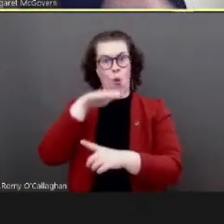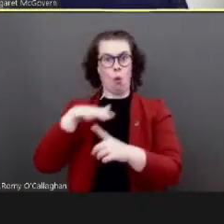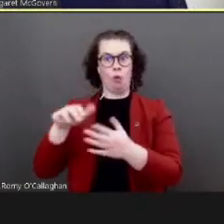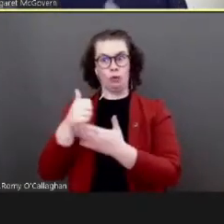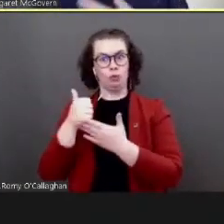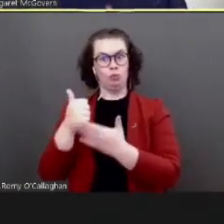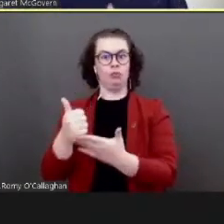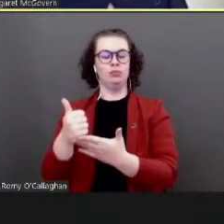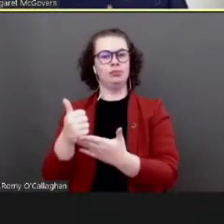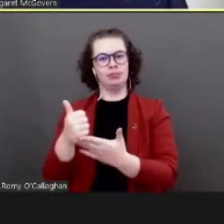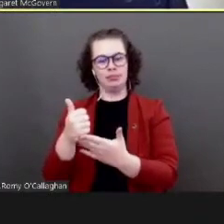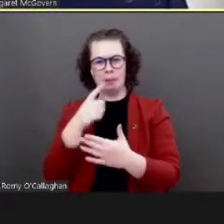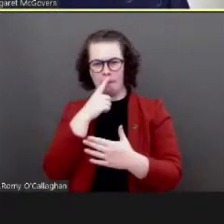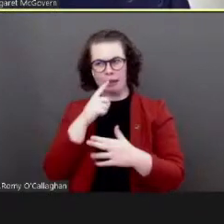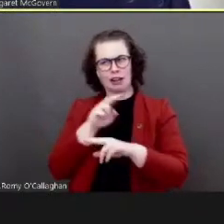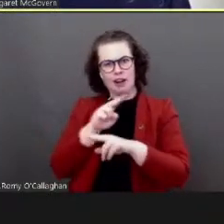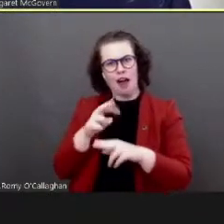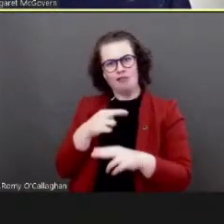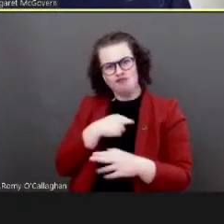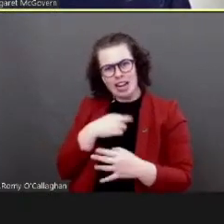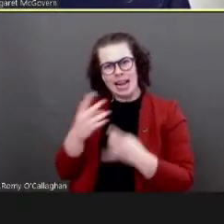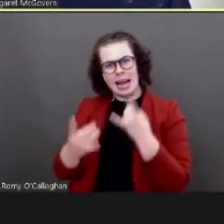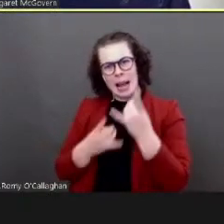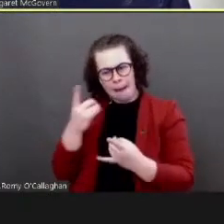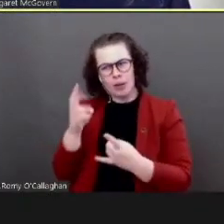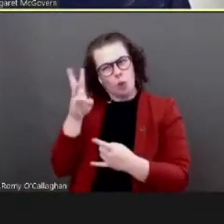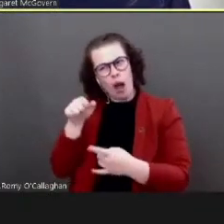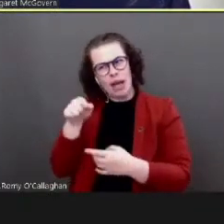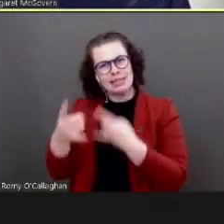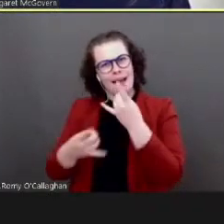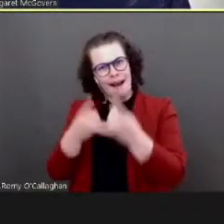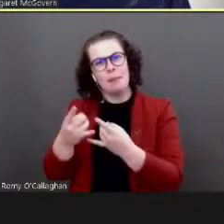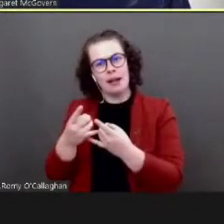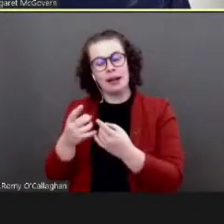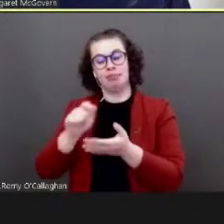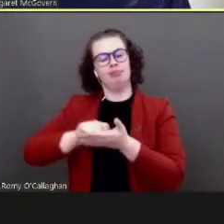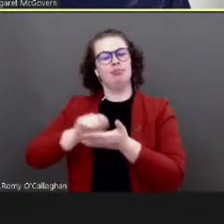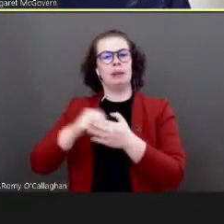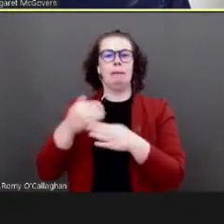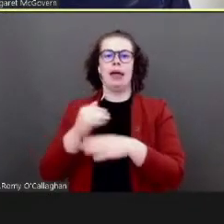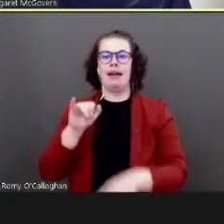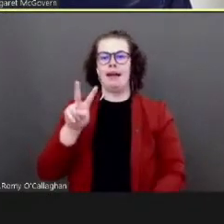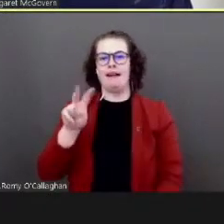in a meaningful way? If we move to the next slide then.